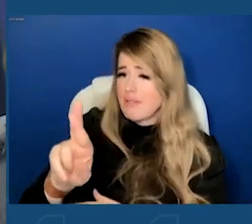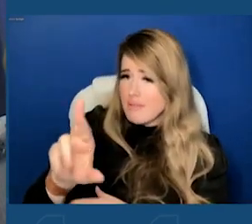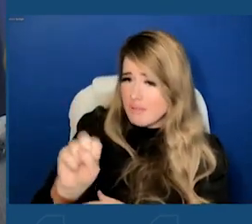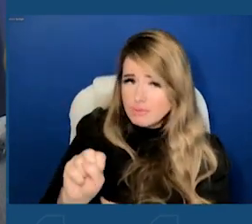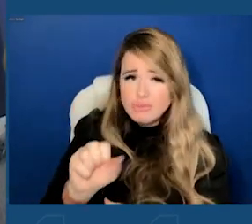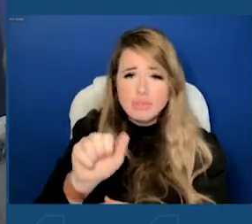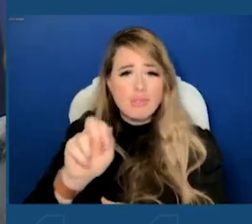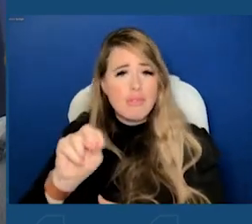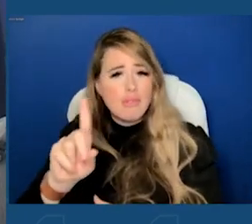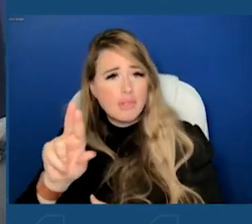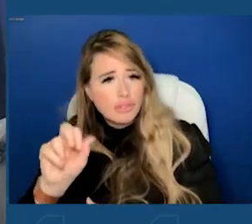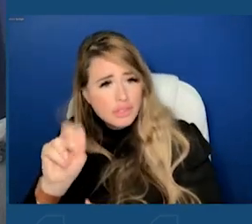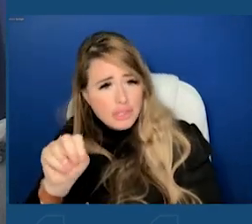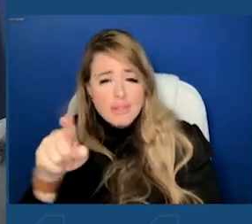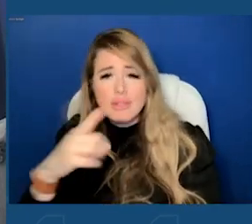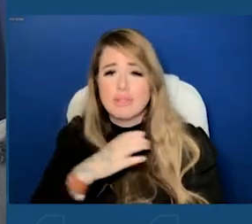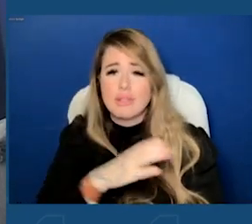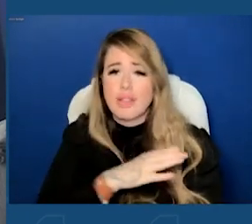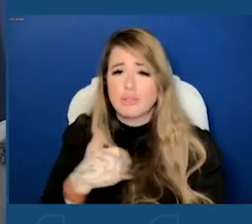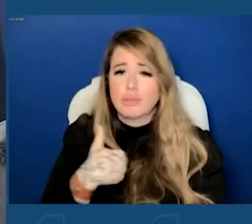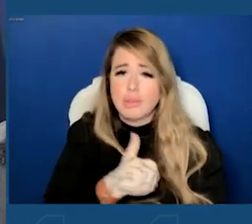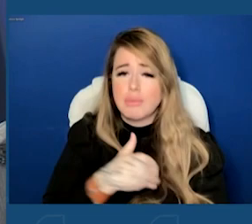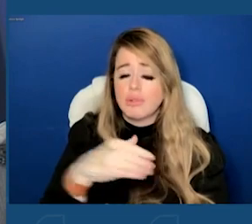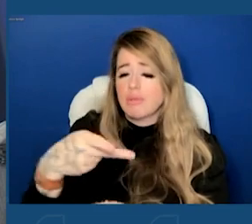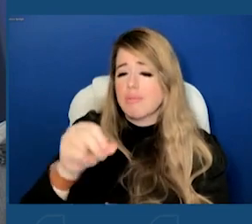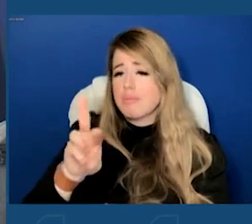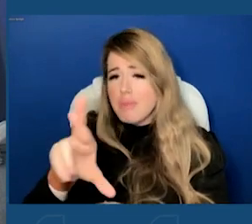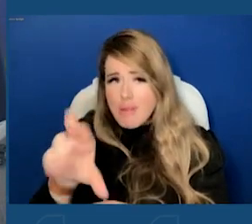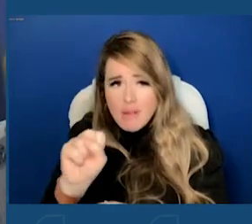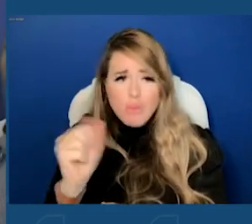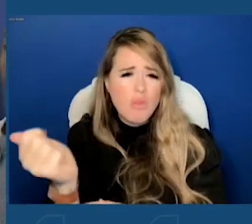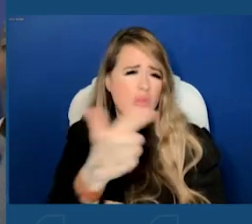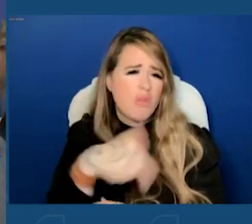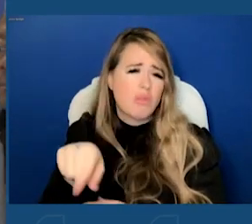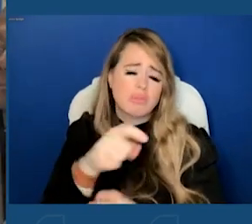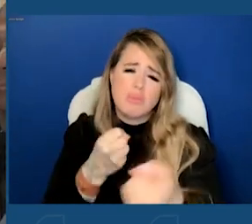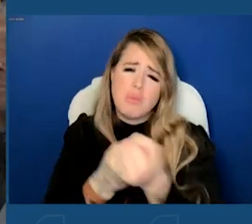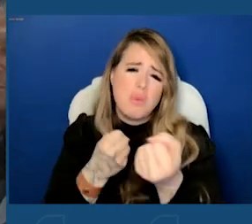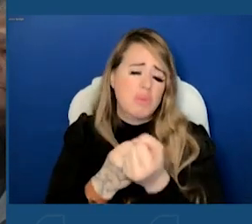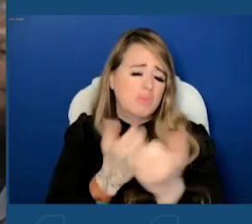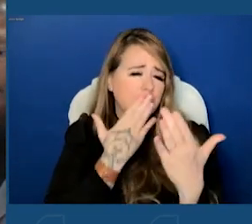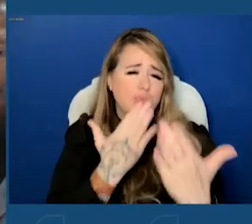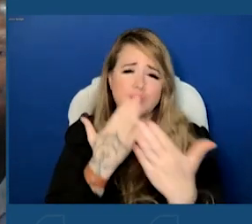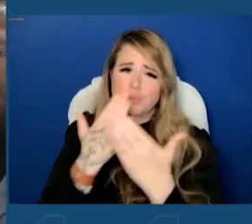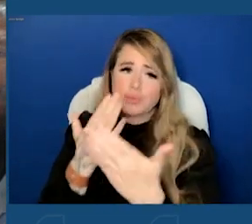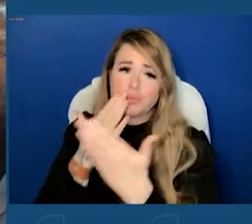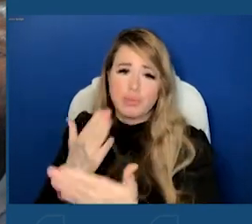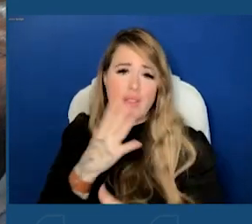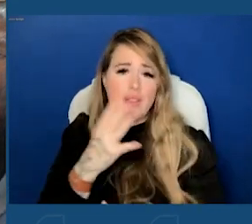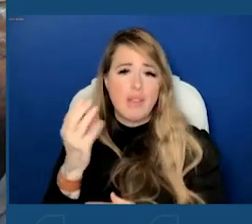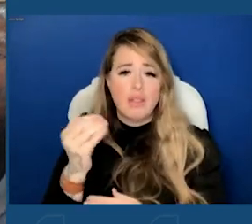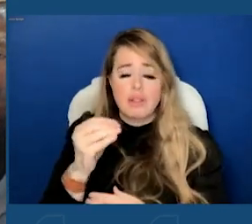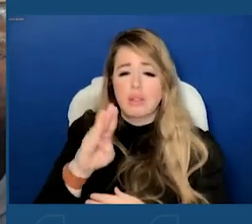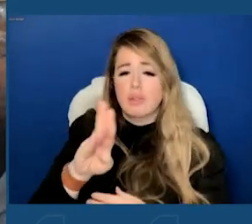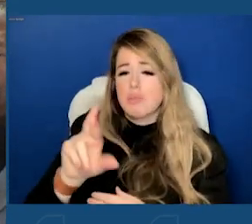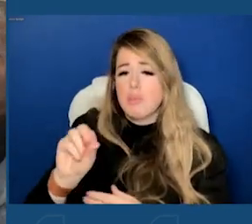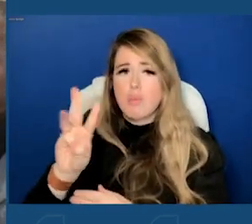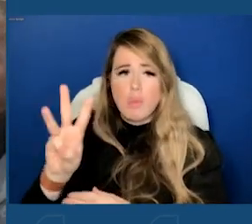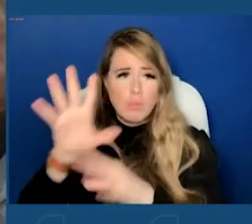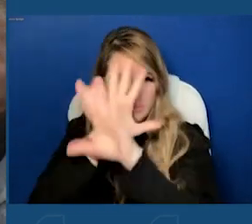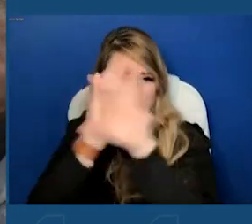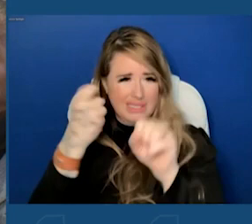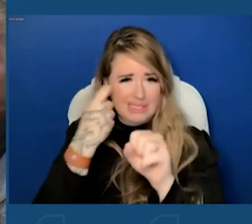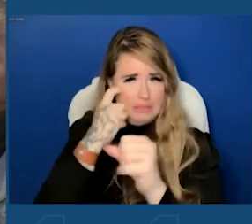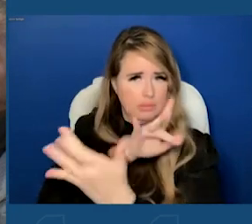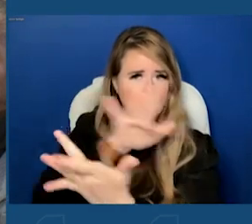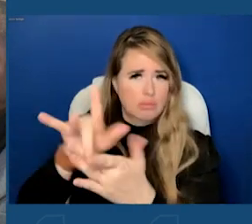Council Member Brooks Powers for all that they've done. You know, yesterday, of course, my borough president, who I was on the phone with yesterday, I